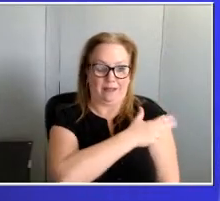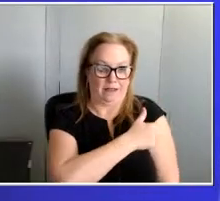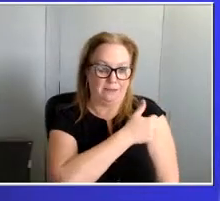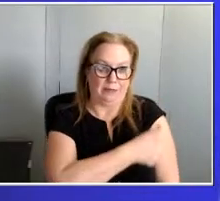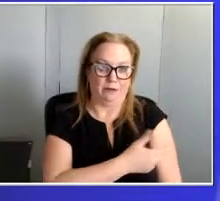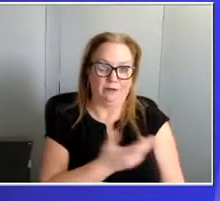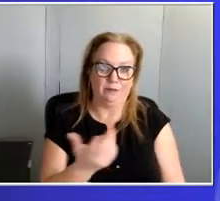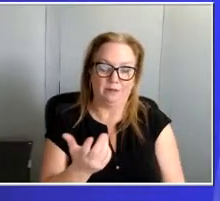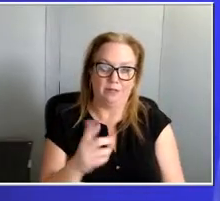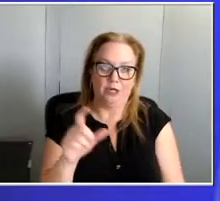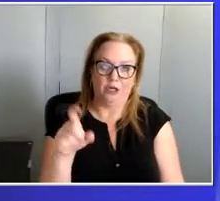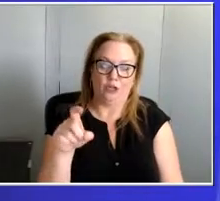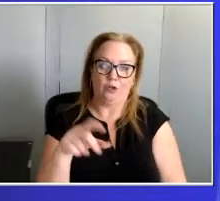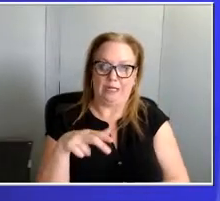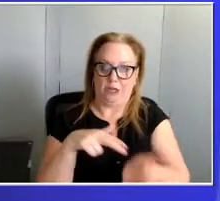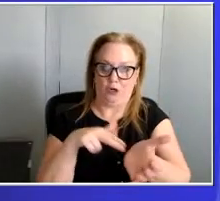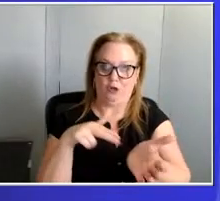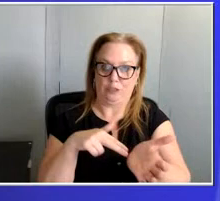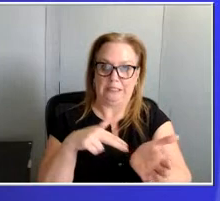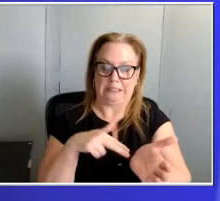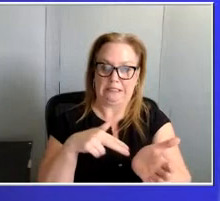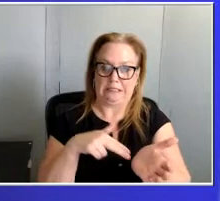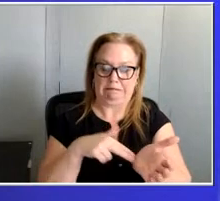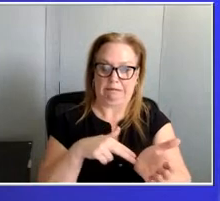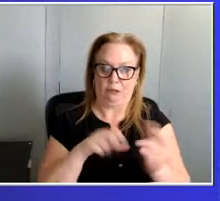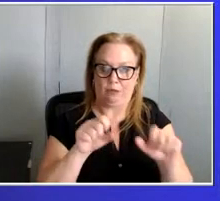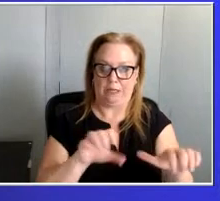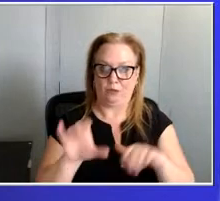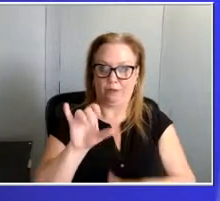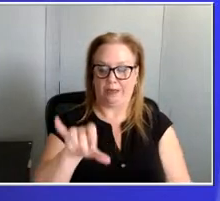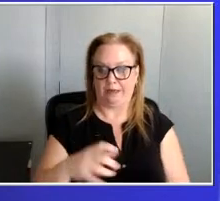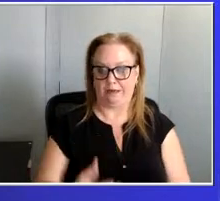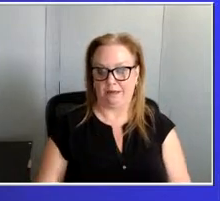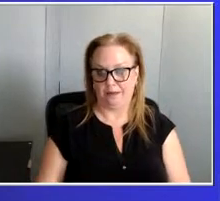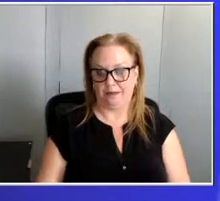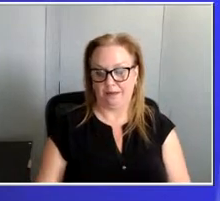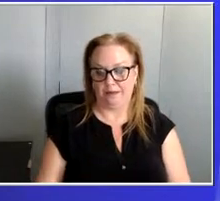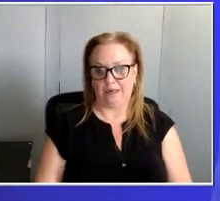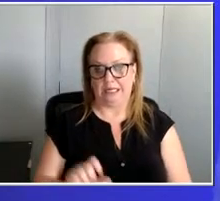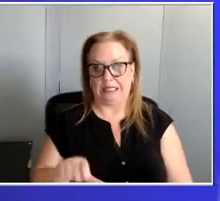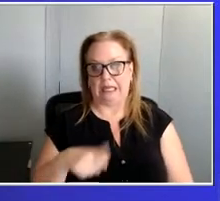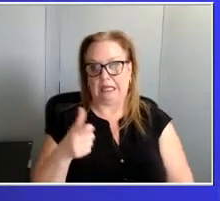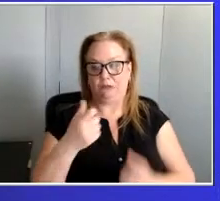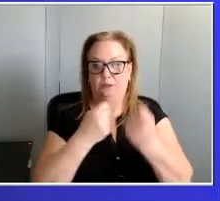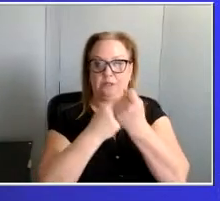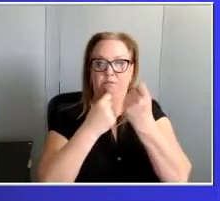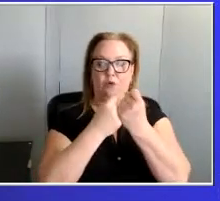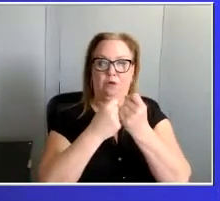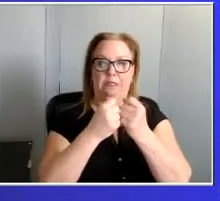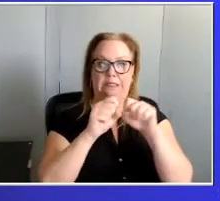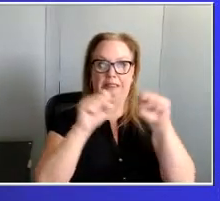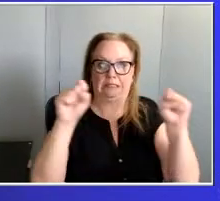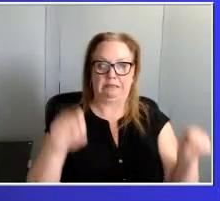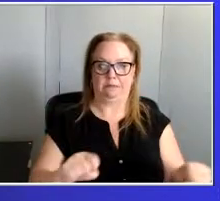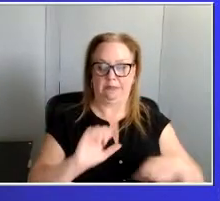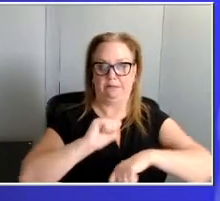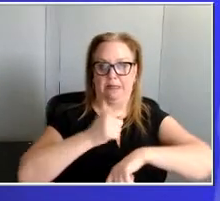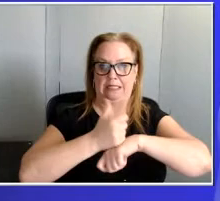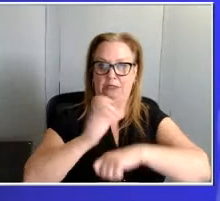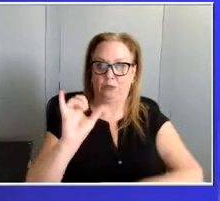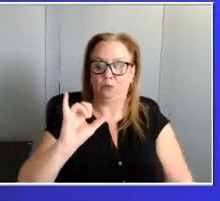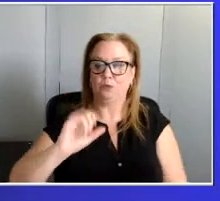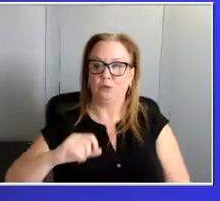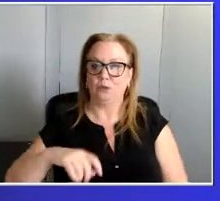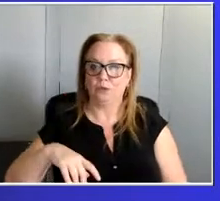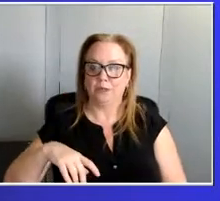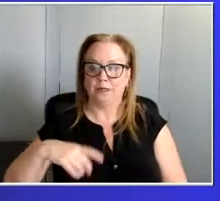you need nurses who can do that, and you need all the other support systems in place. And so